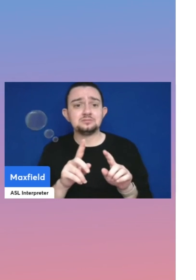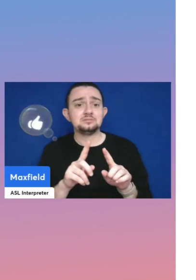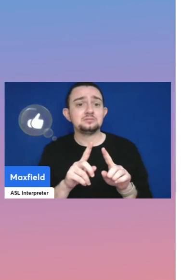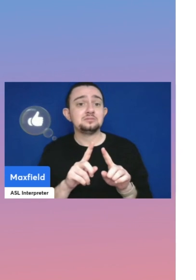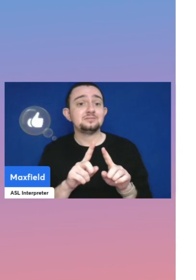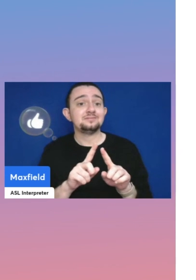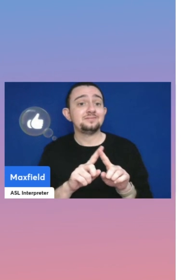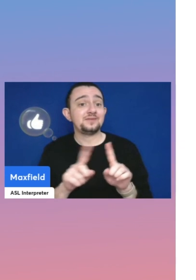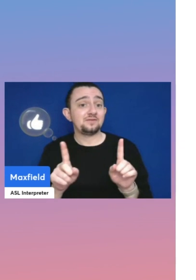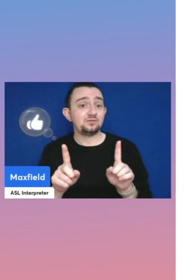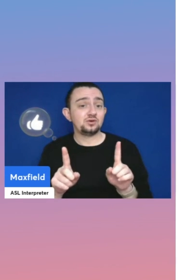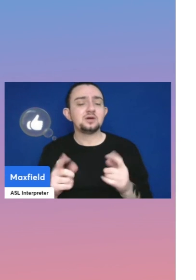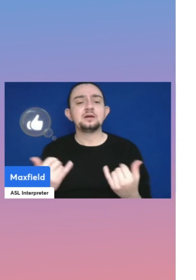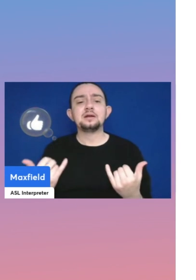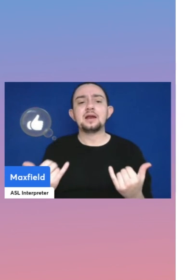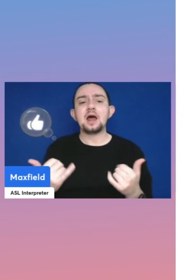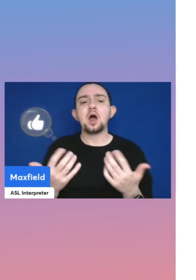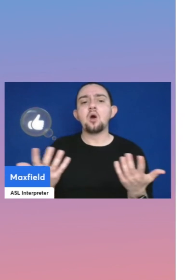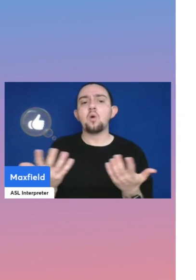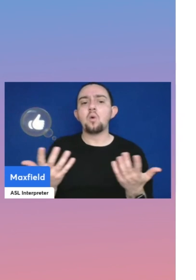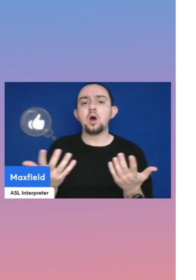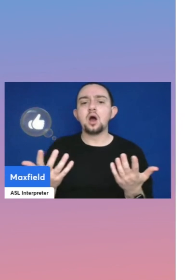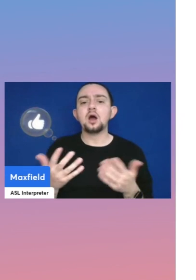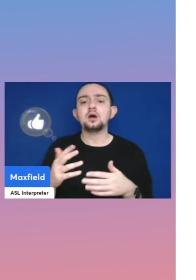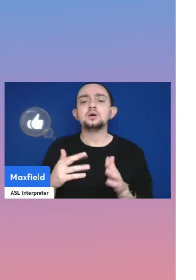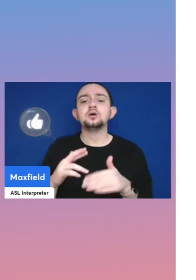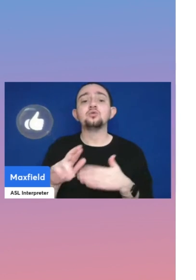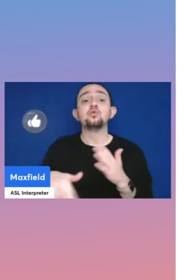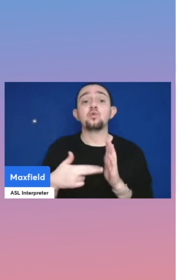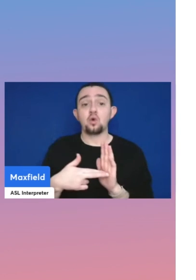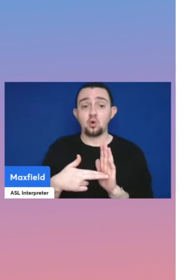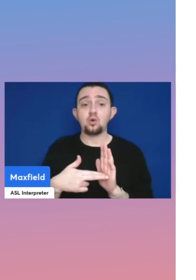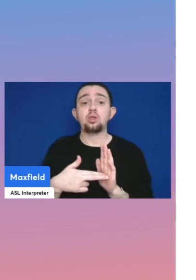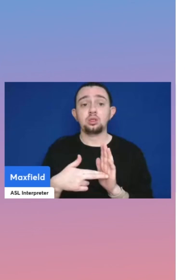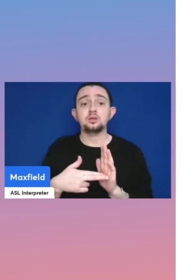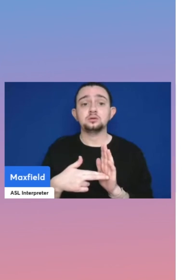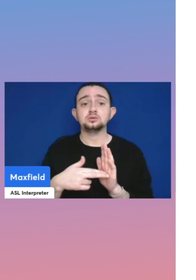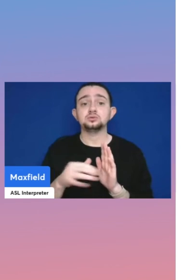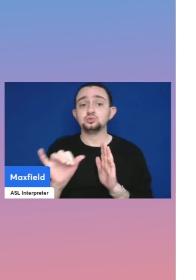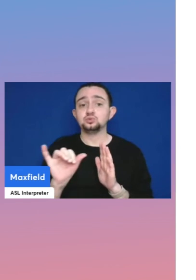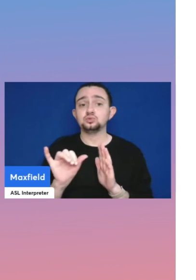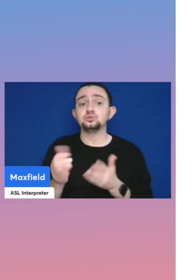I'll use a role as well.